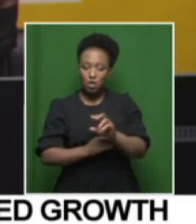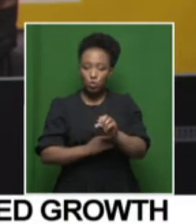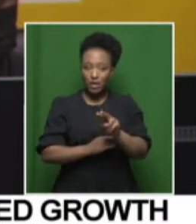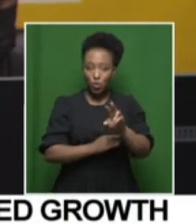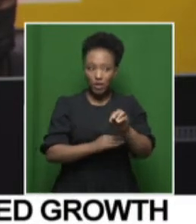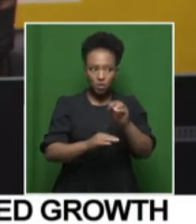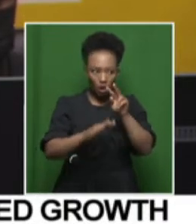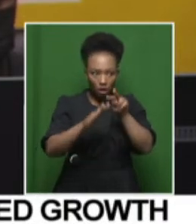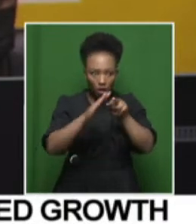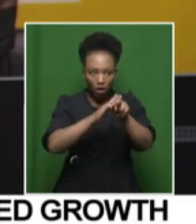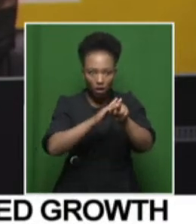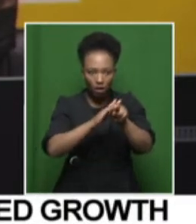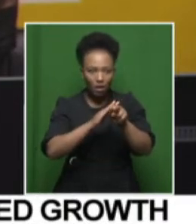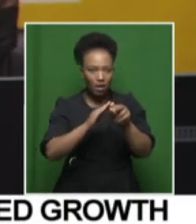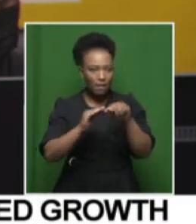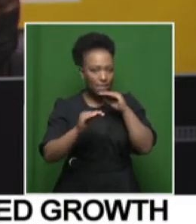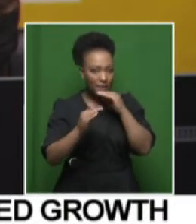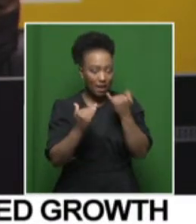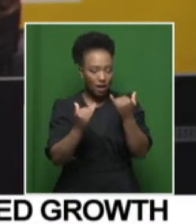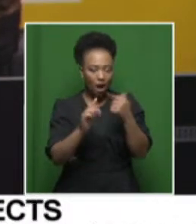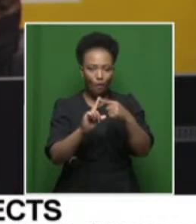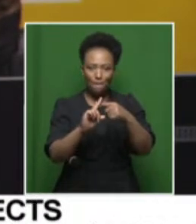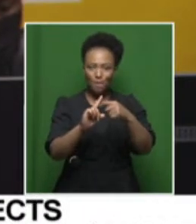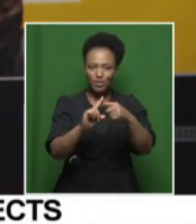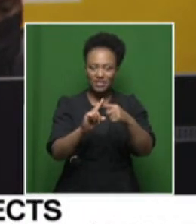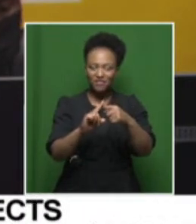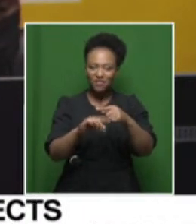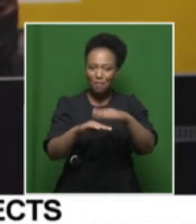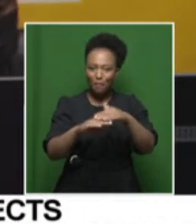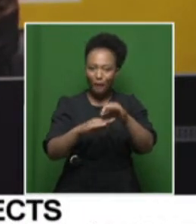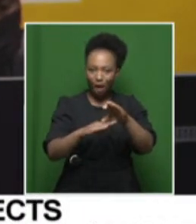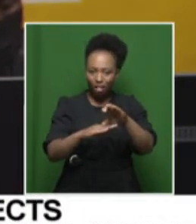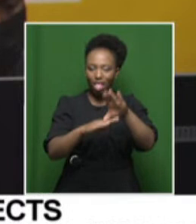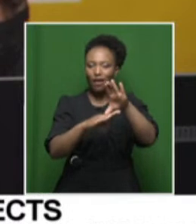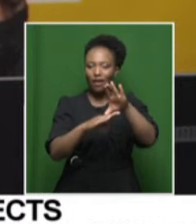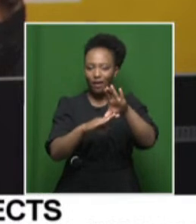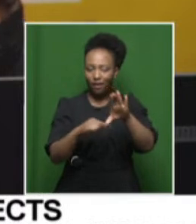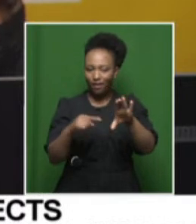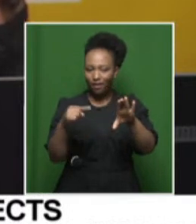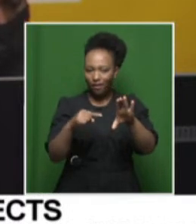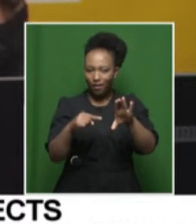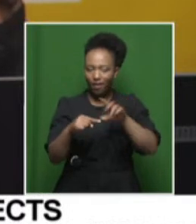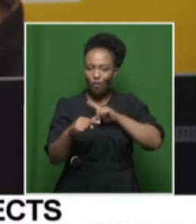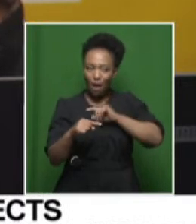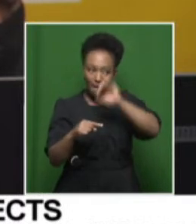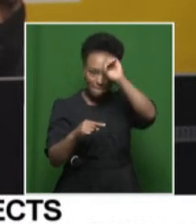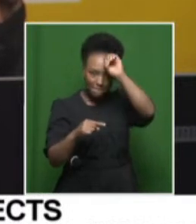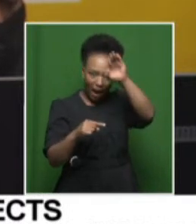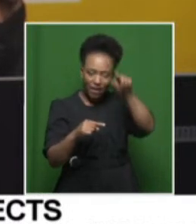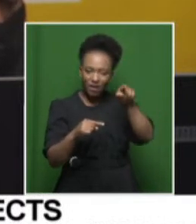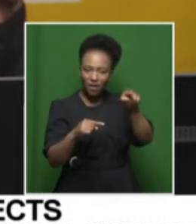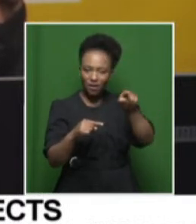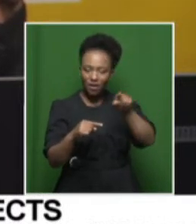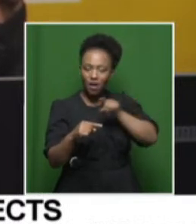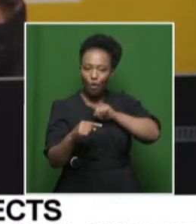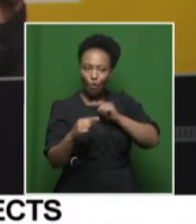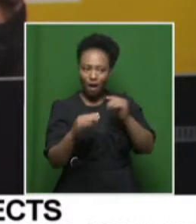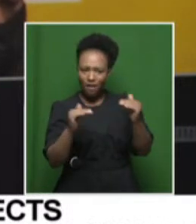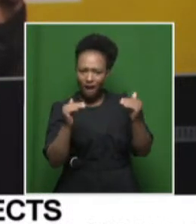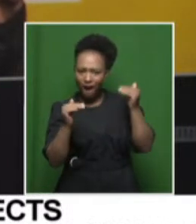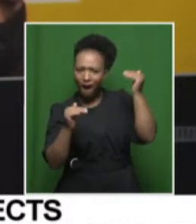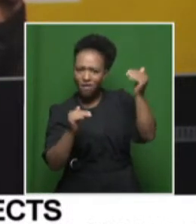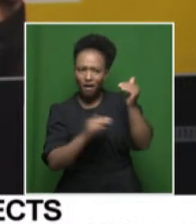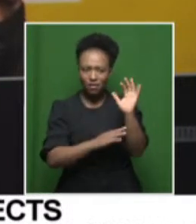forecast. This positive surprise has come mainly from the mining sector due to higher